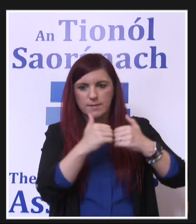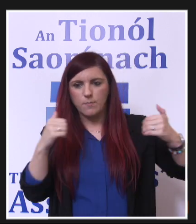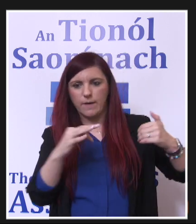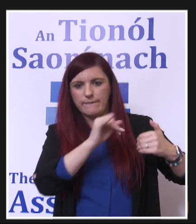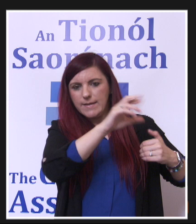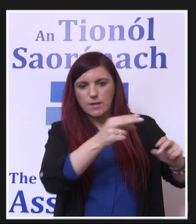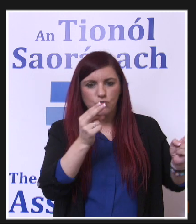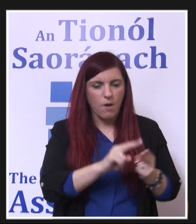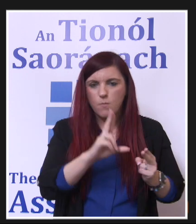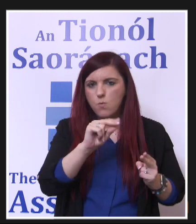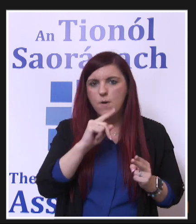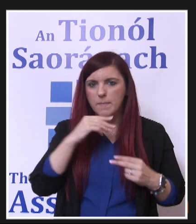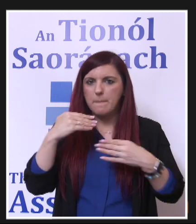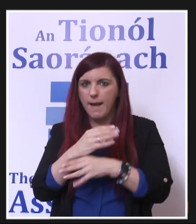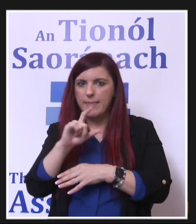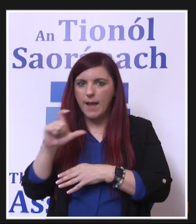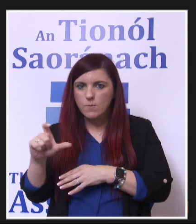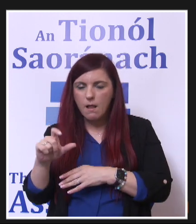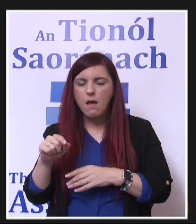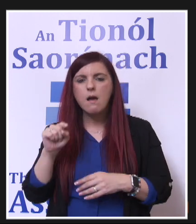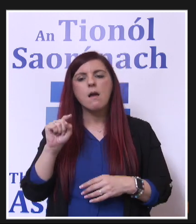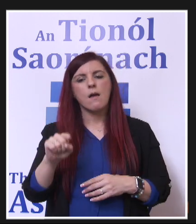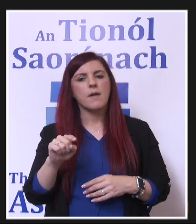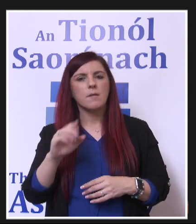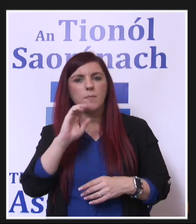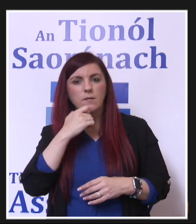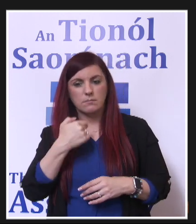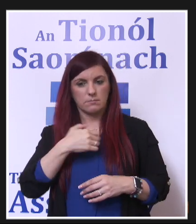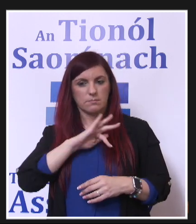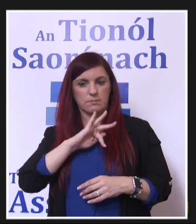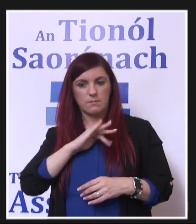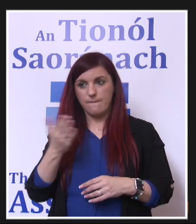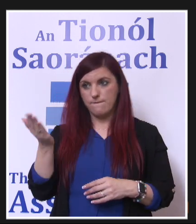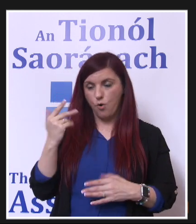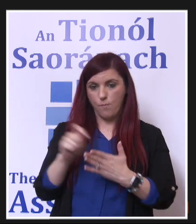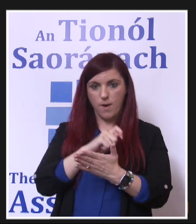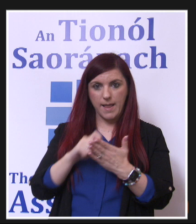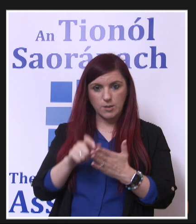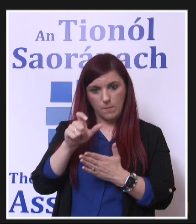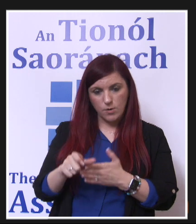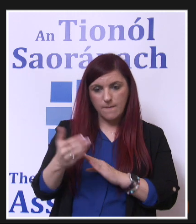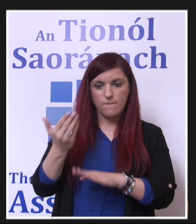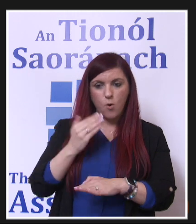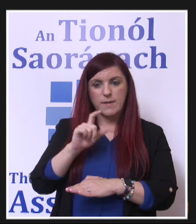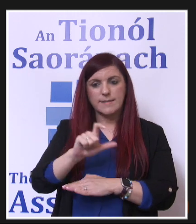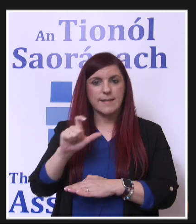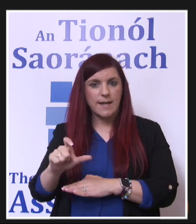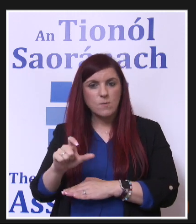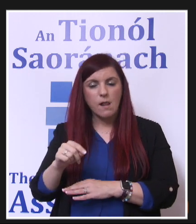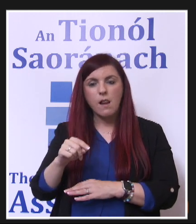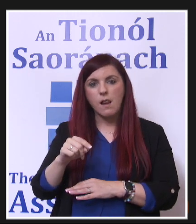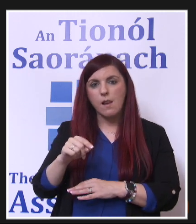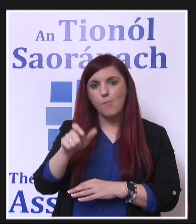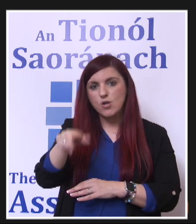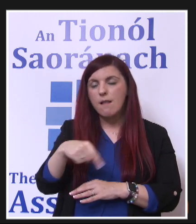drop or whatever you want to call it. And as a former elected official, former city councilor, I happen to think that's the